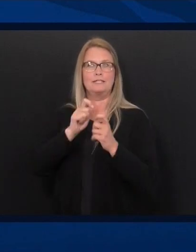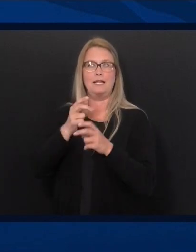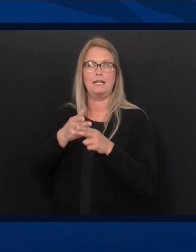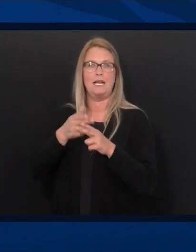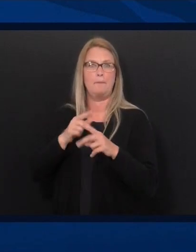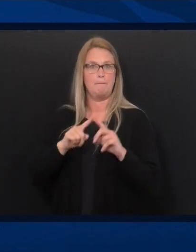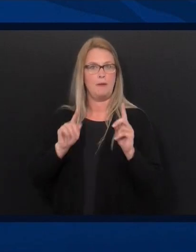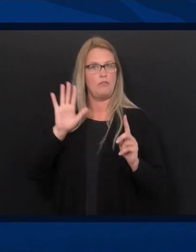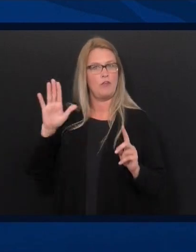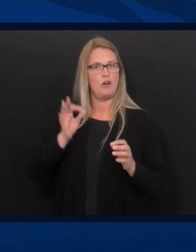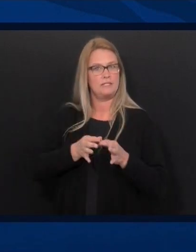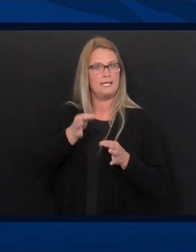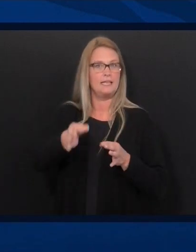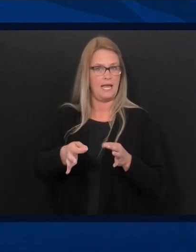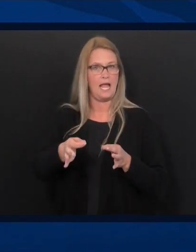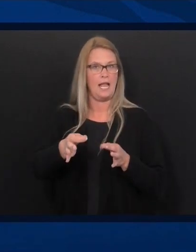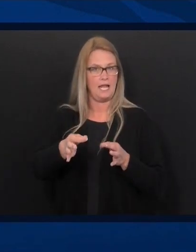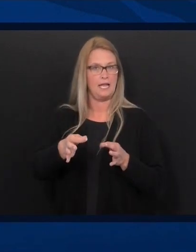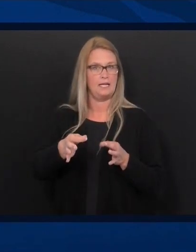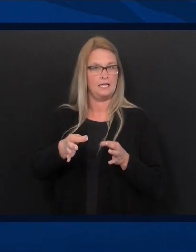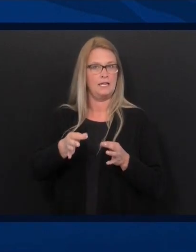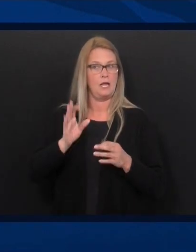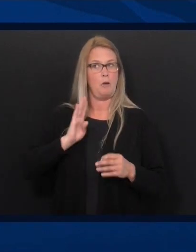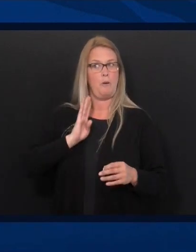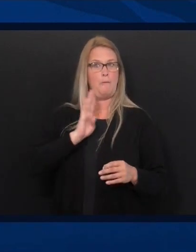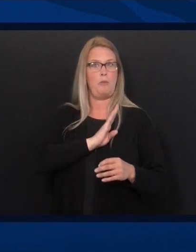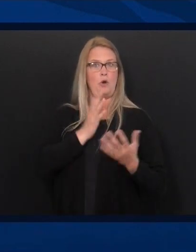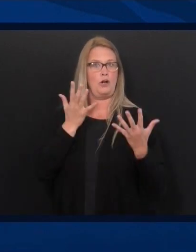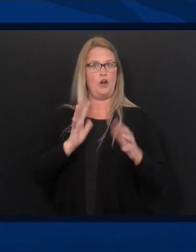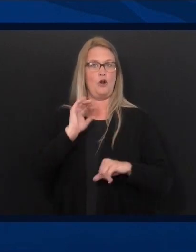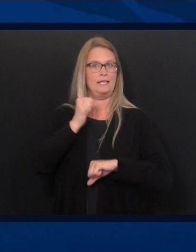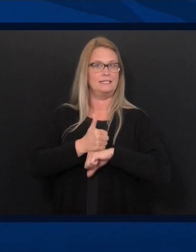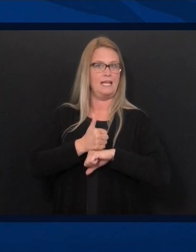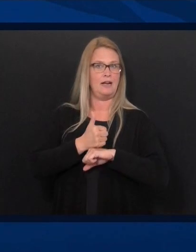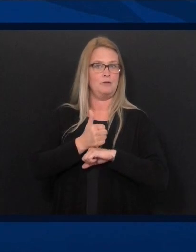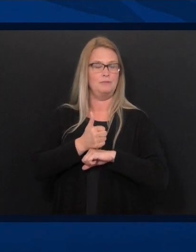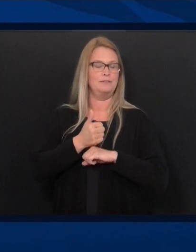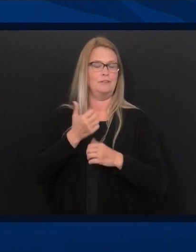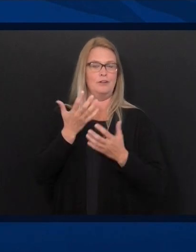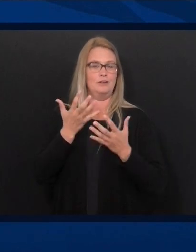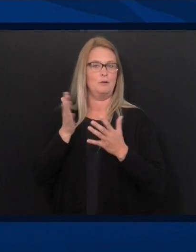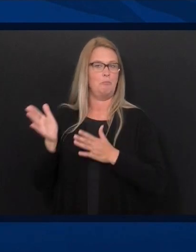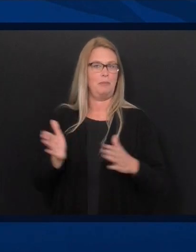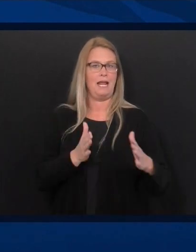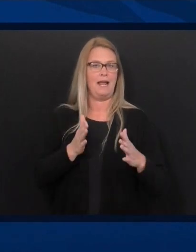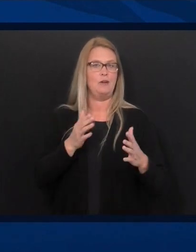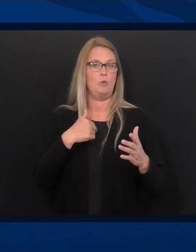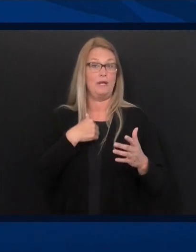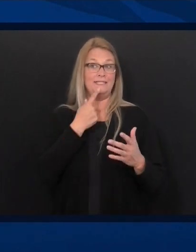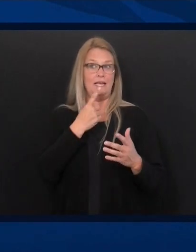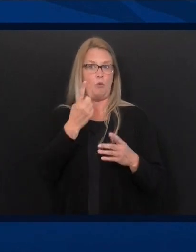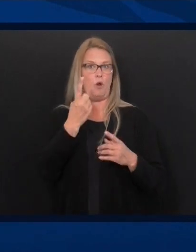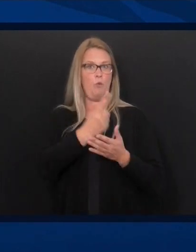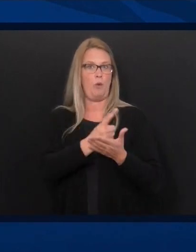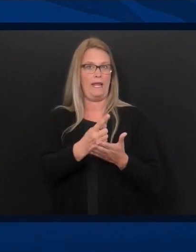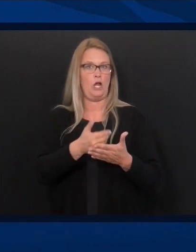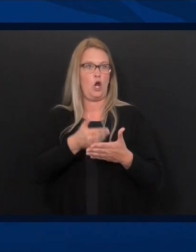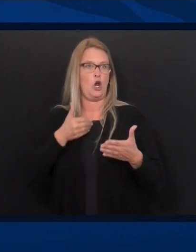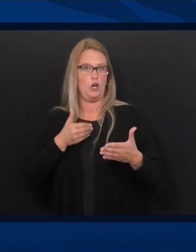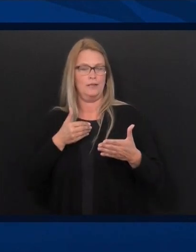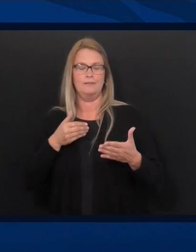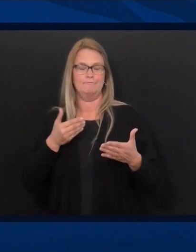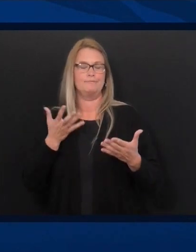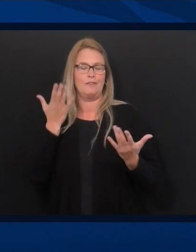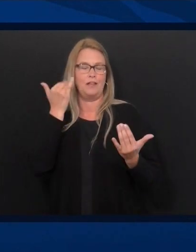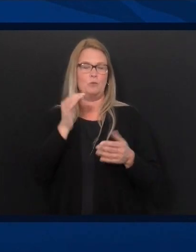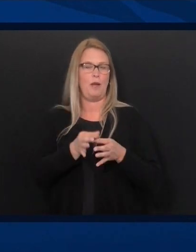that the delay was the board had set up for them to open the next week. We told them they could open a week prior and everything, and I think that's